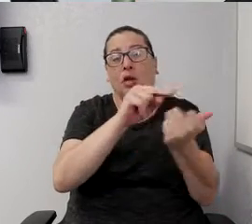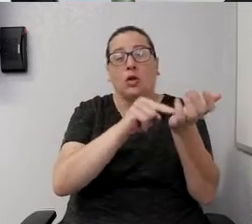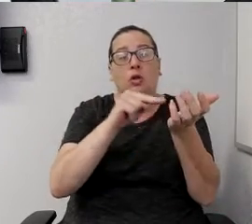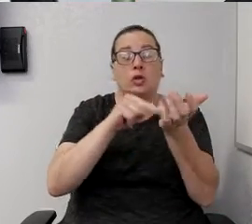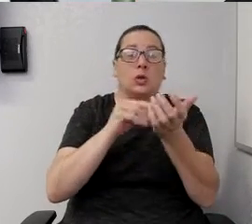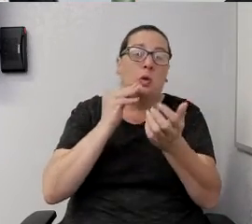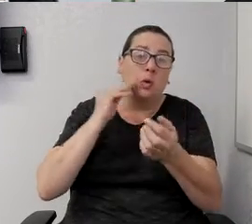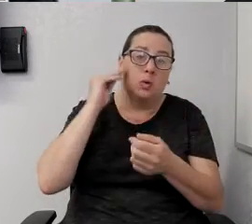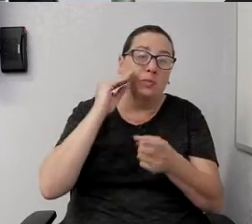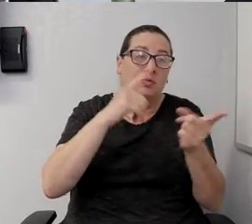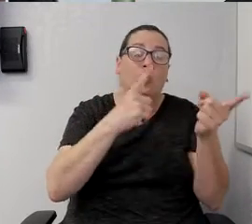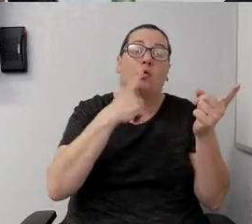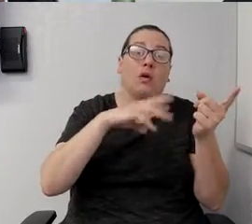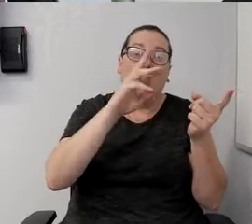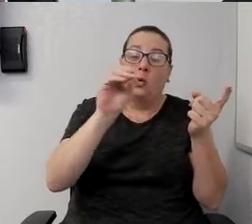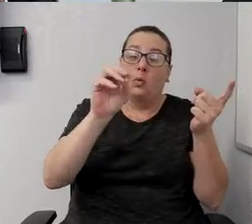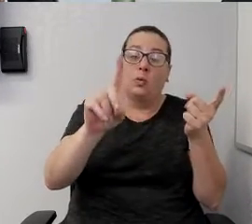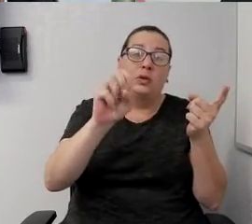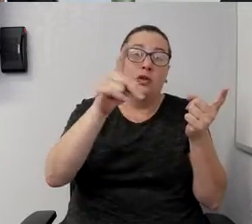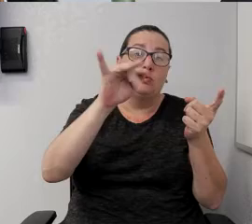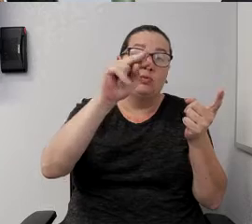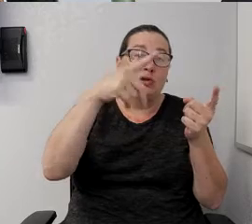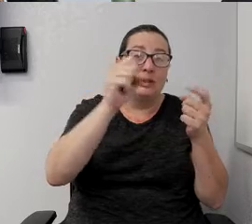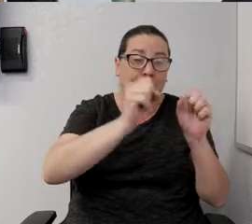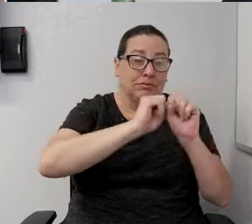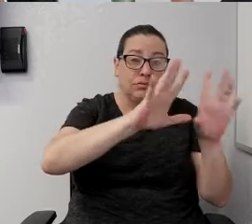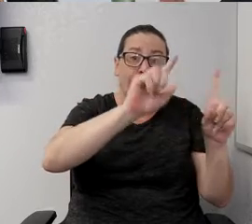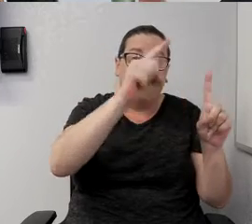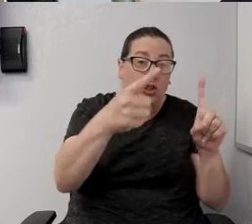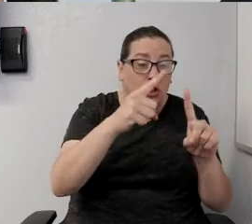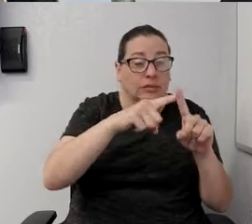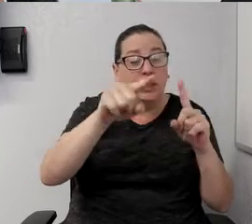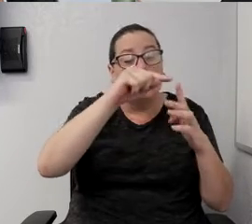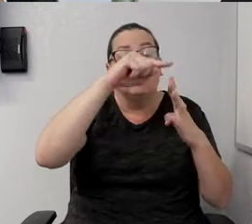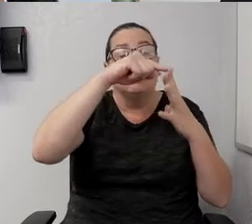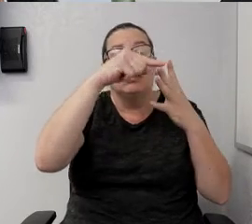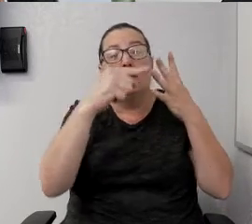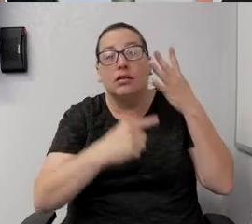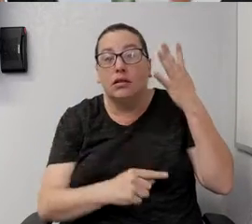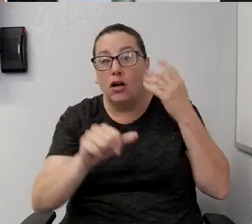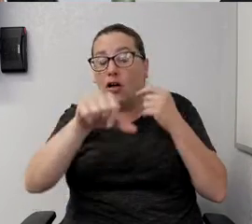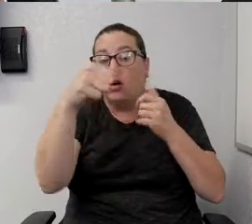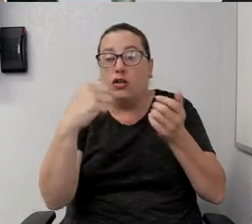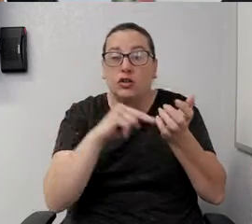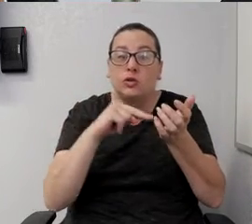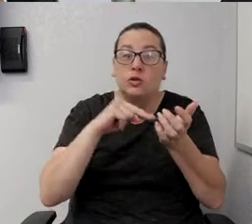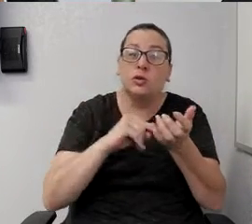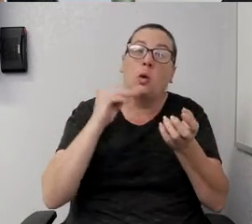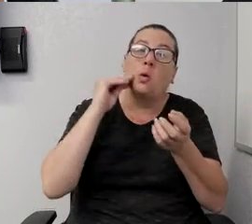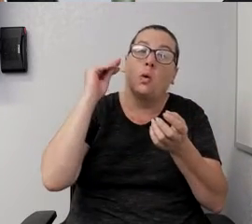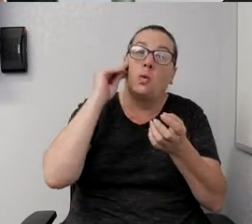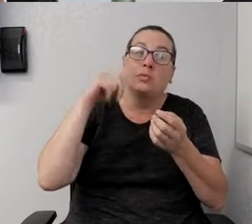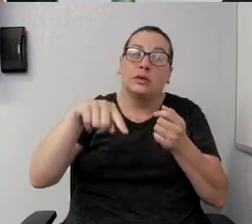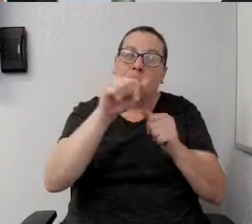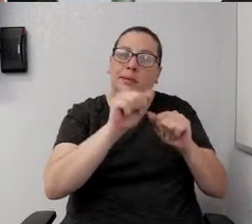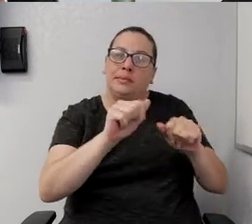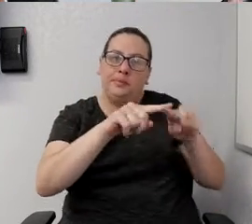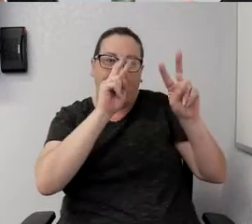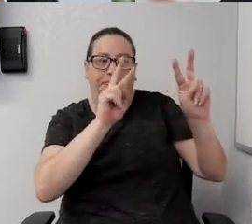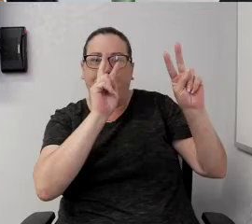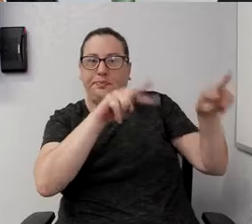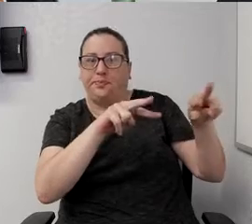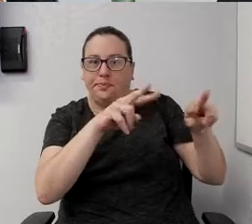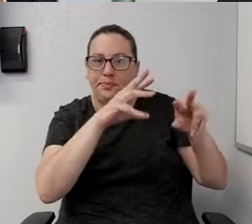was definitely where it broke out first, but the other nursing homes in the county were able to watch that very carefully